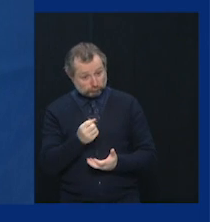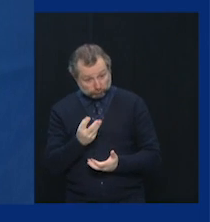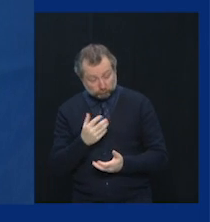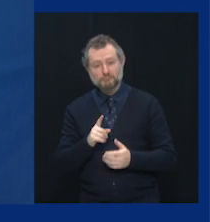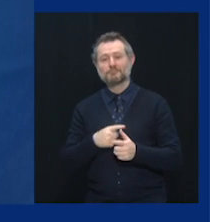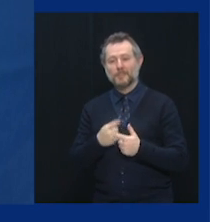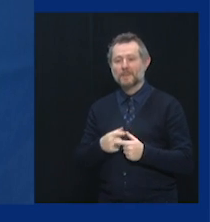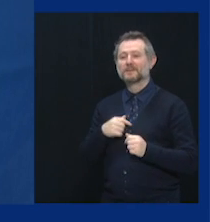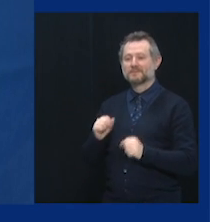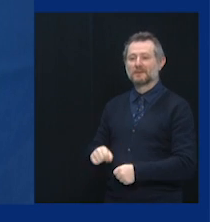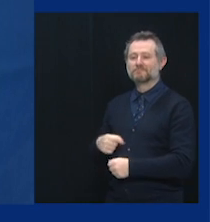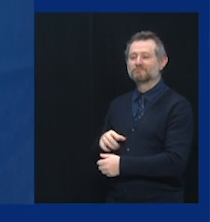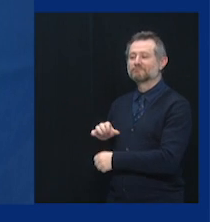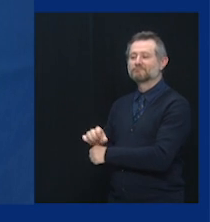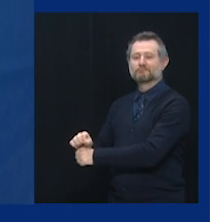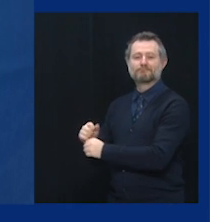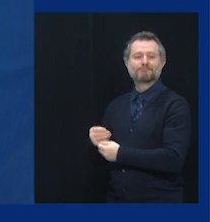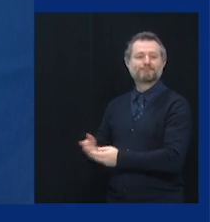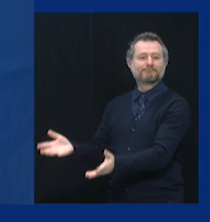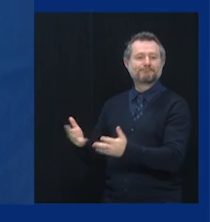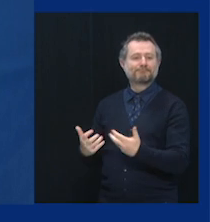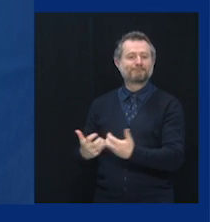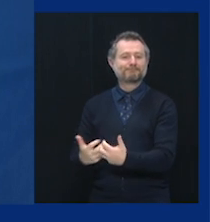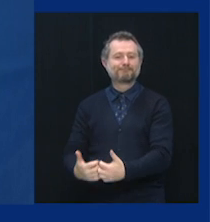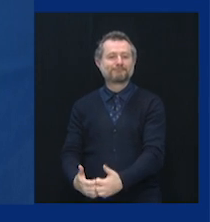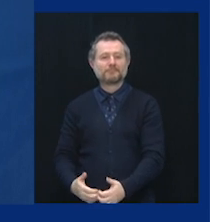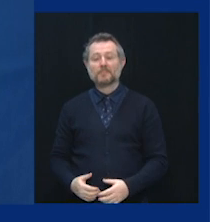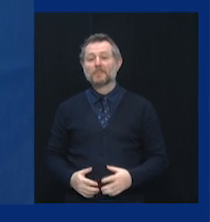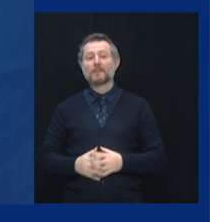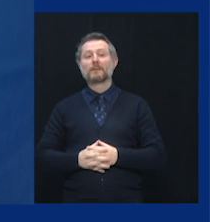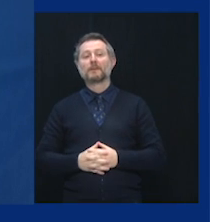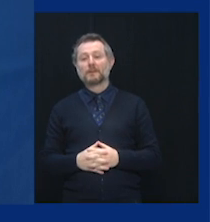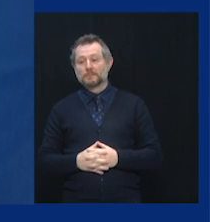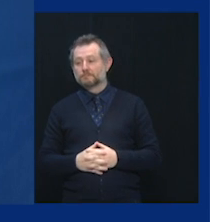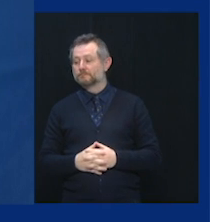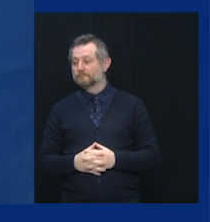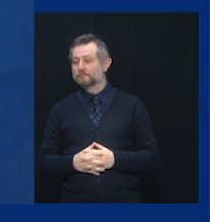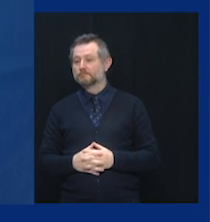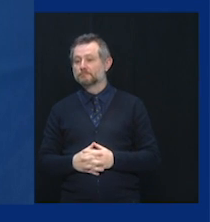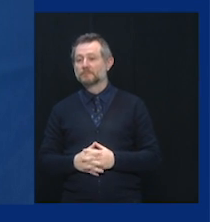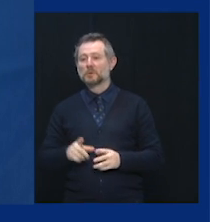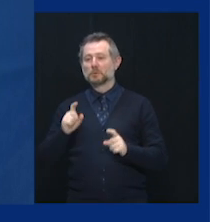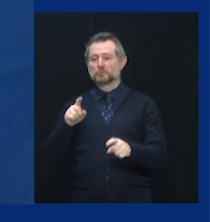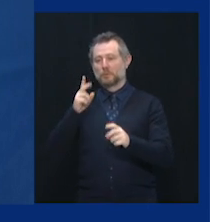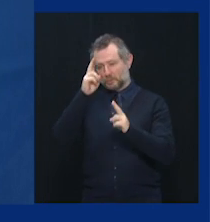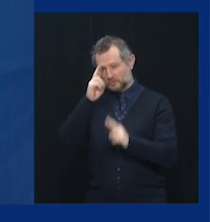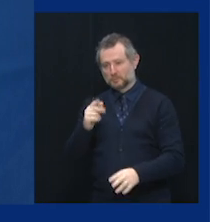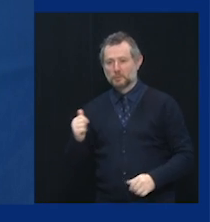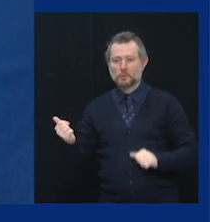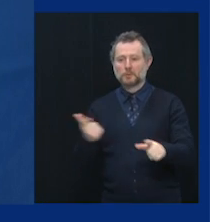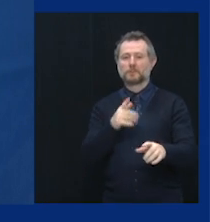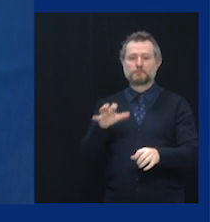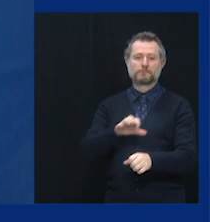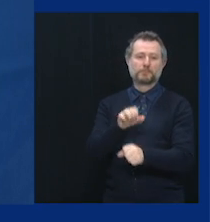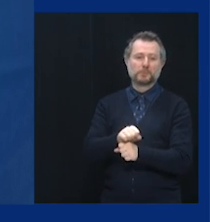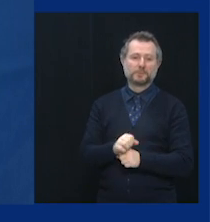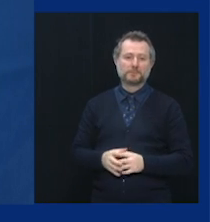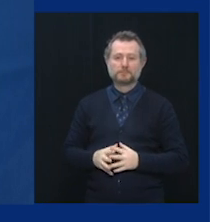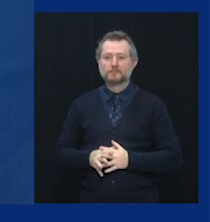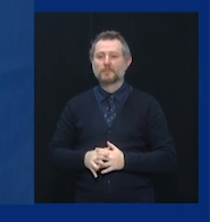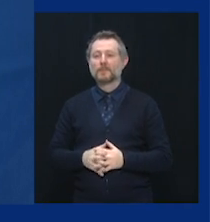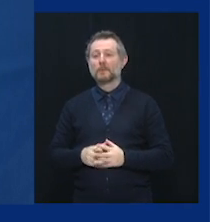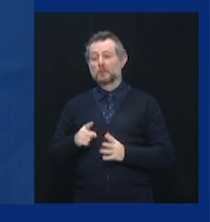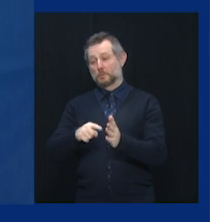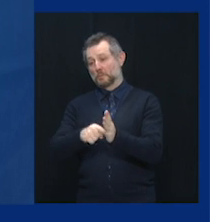allocation coming, and appointments will be honored. The moment the vaccines